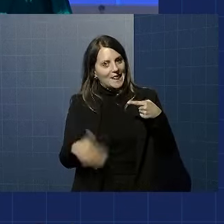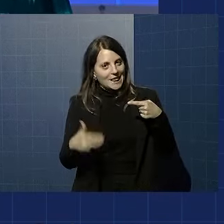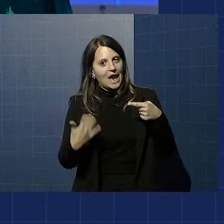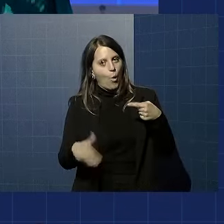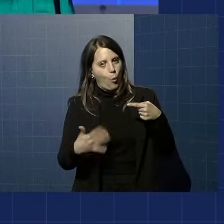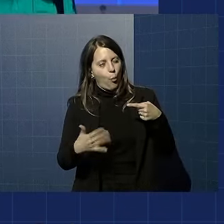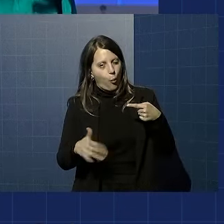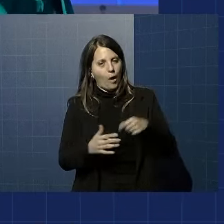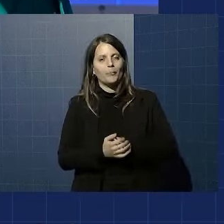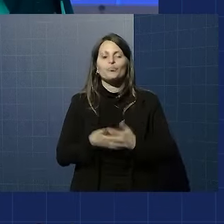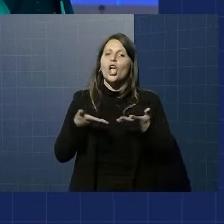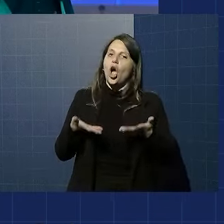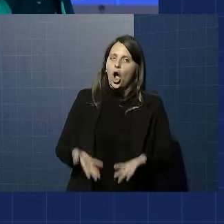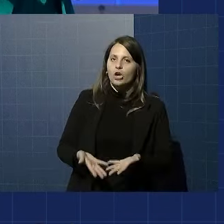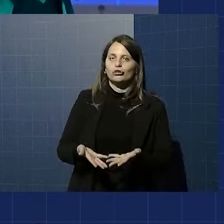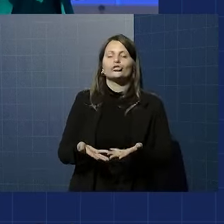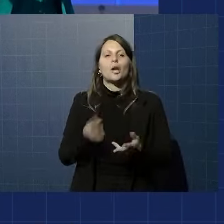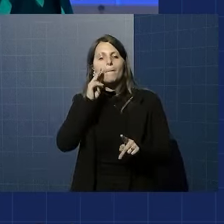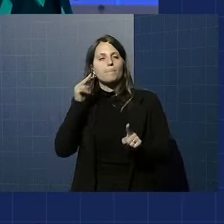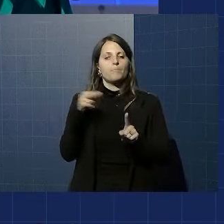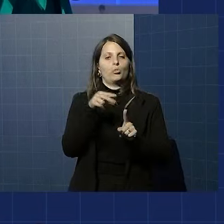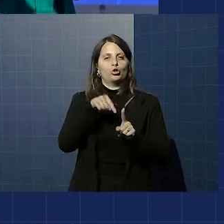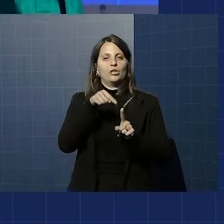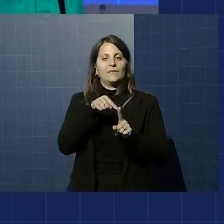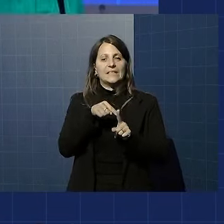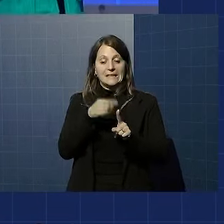human perspective, this is so complicated